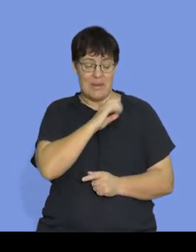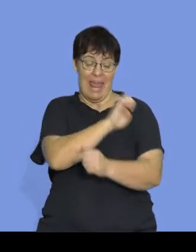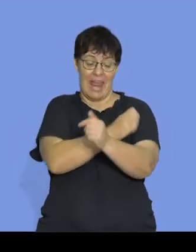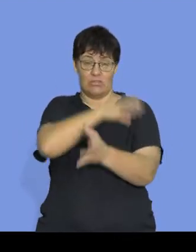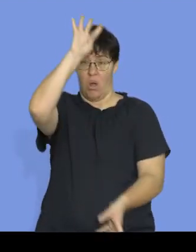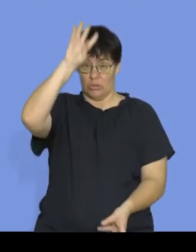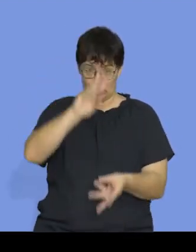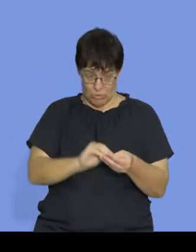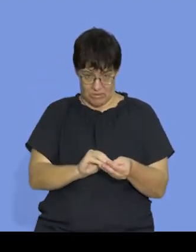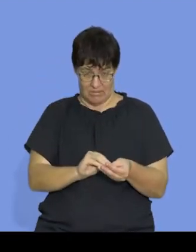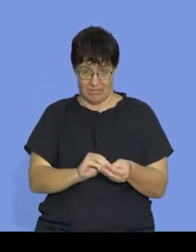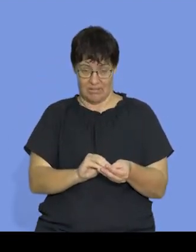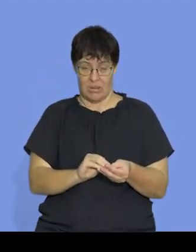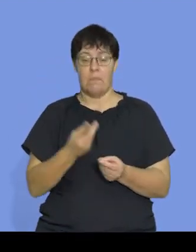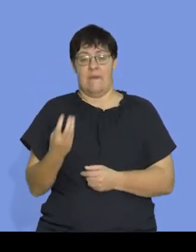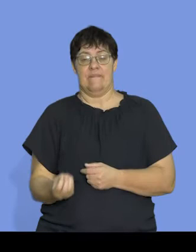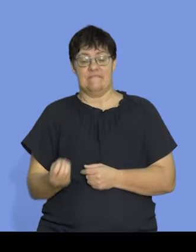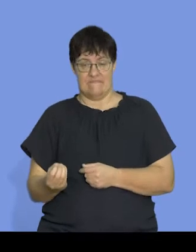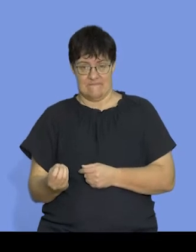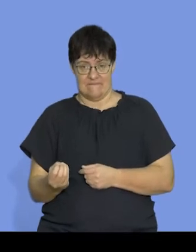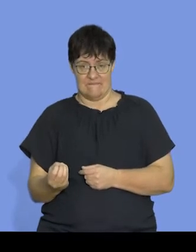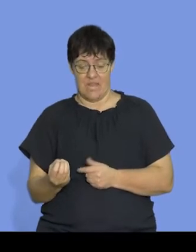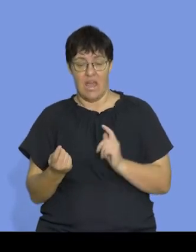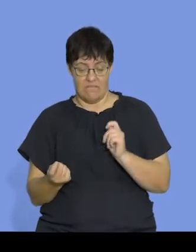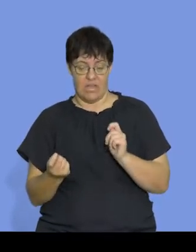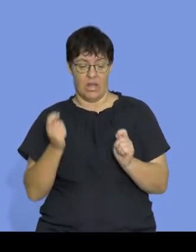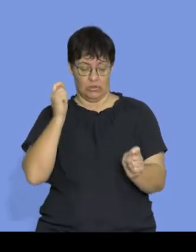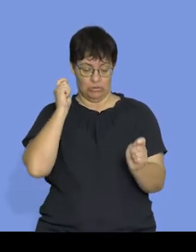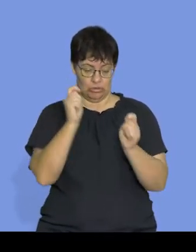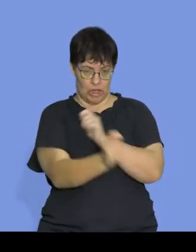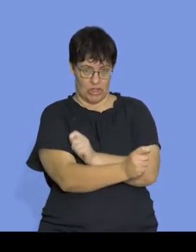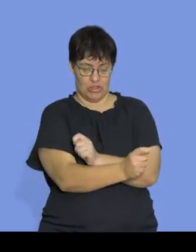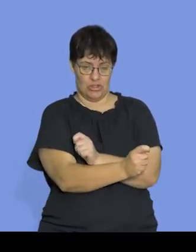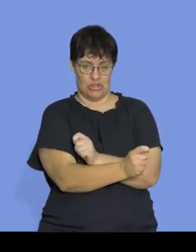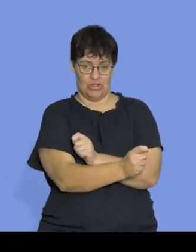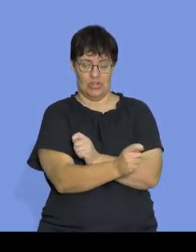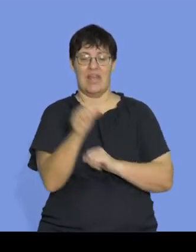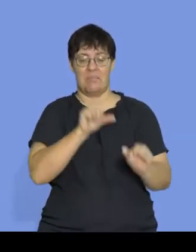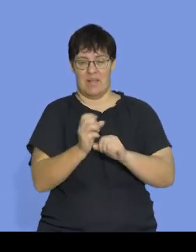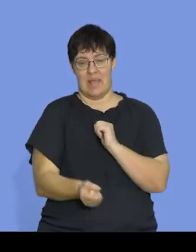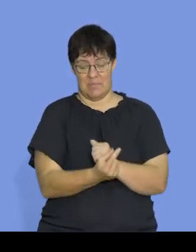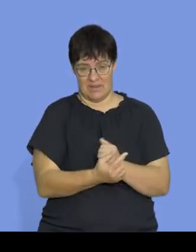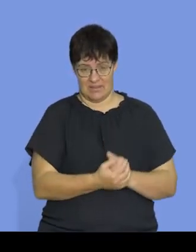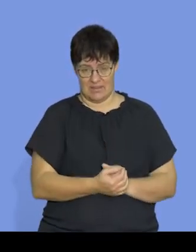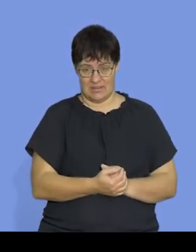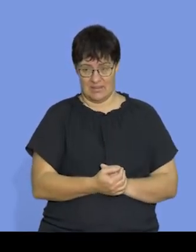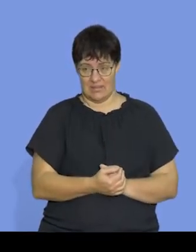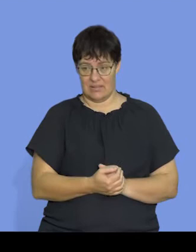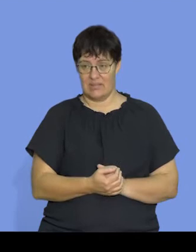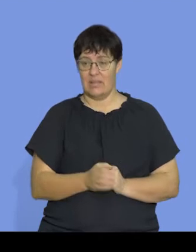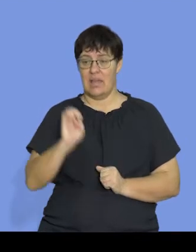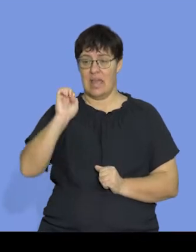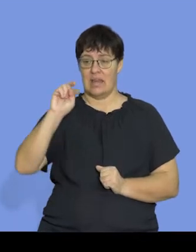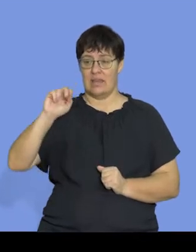reactants and products possess when a chemical change does take place. So when we talk about enthalpy, the symbol for enthalpy